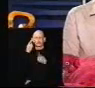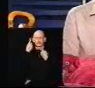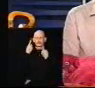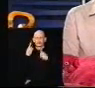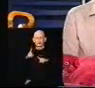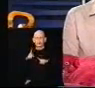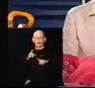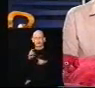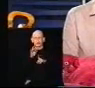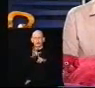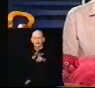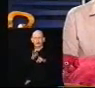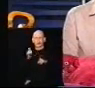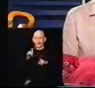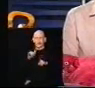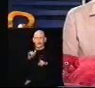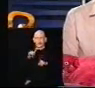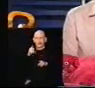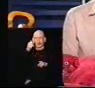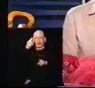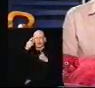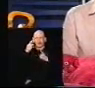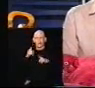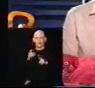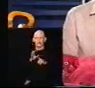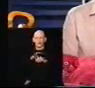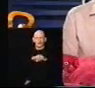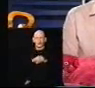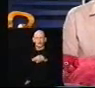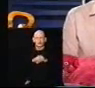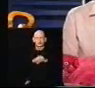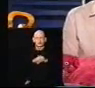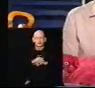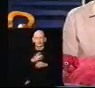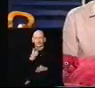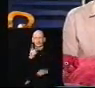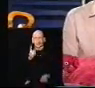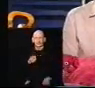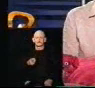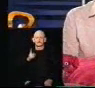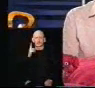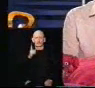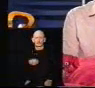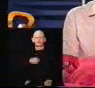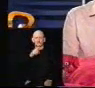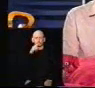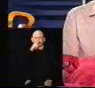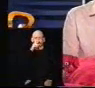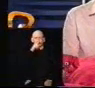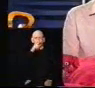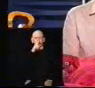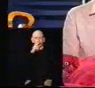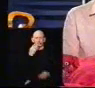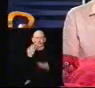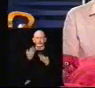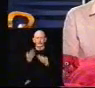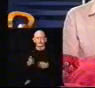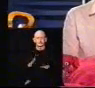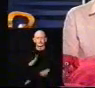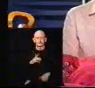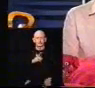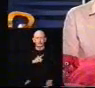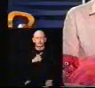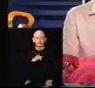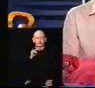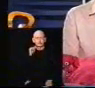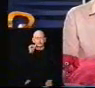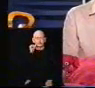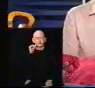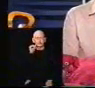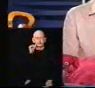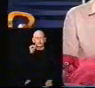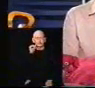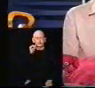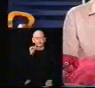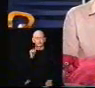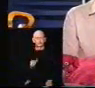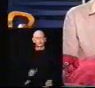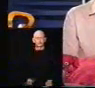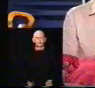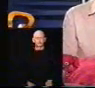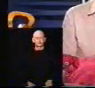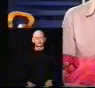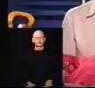thousands of people Who have been lost to the disease Offering a name A face A personality To a person That may otherwise